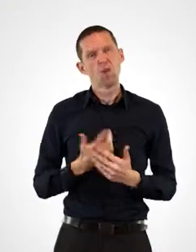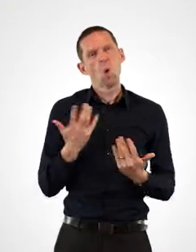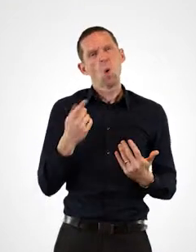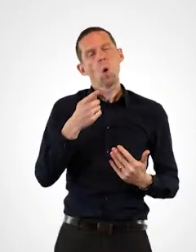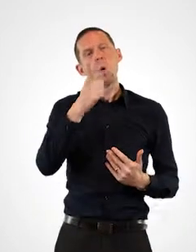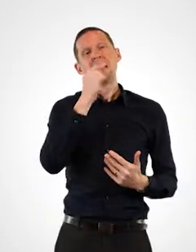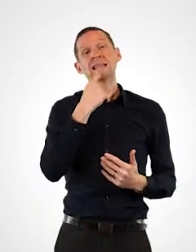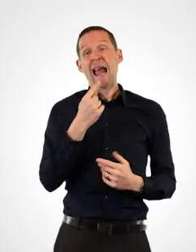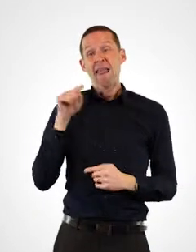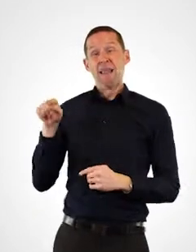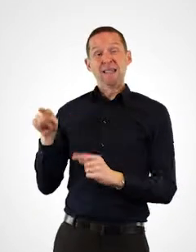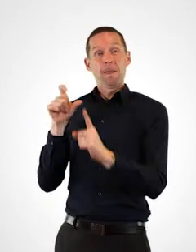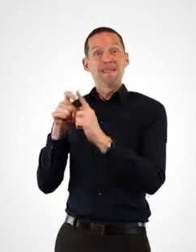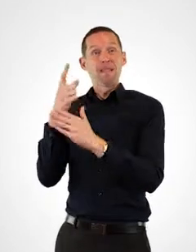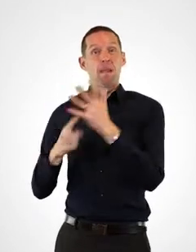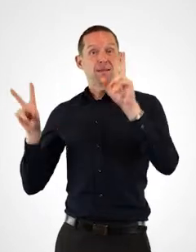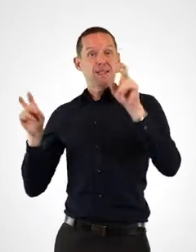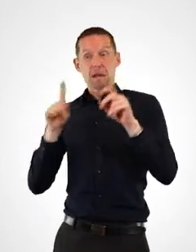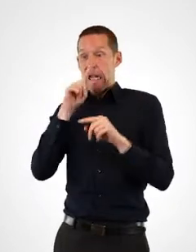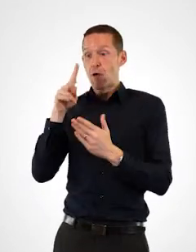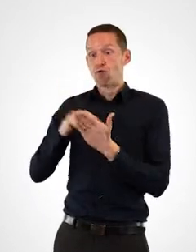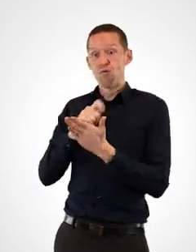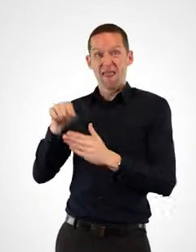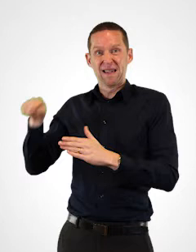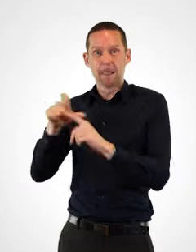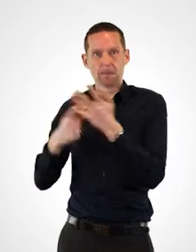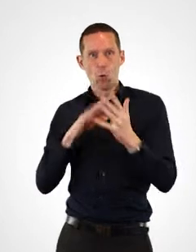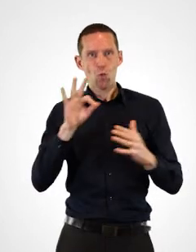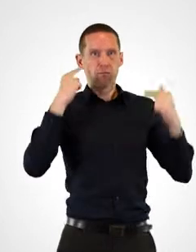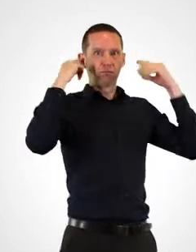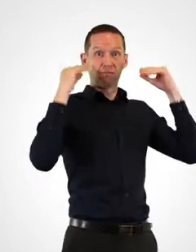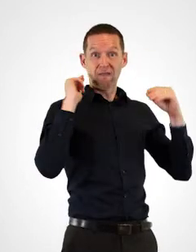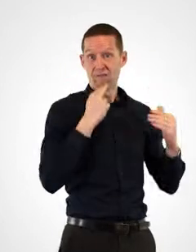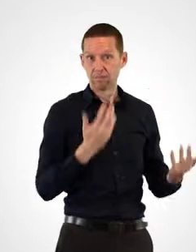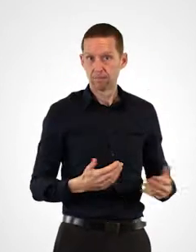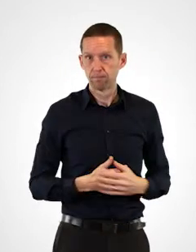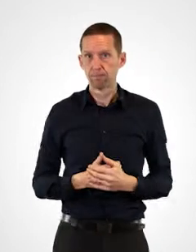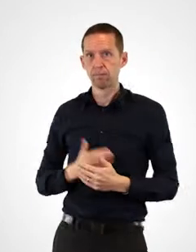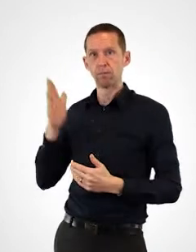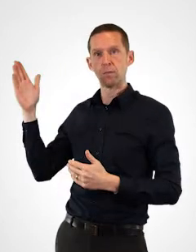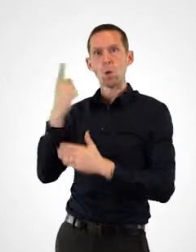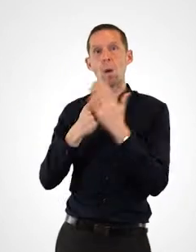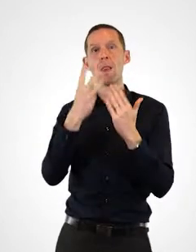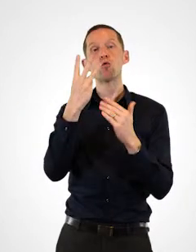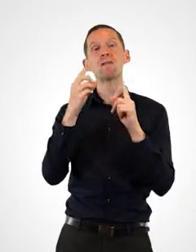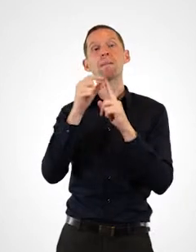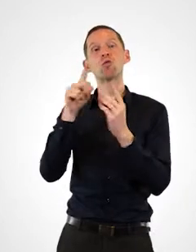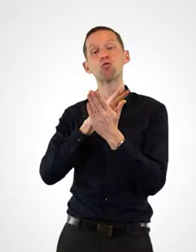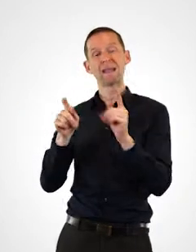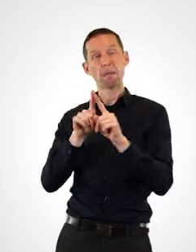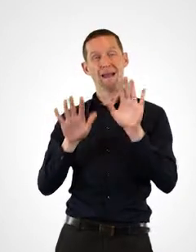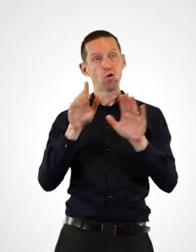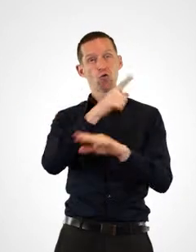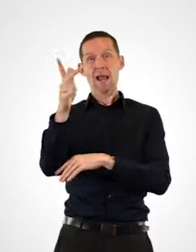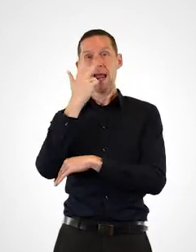that is the disability, not being able to read and write. Only about 3% read at the same level as the average 18-year-old hearing